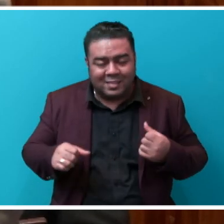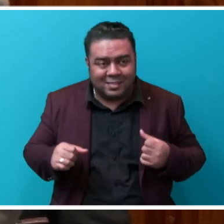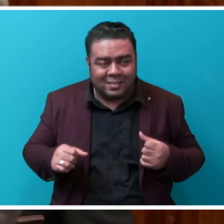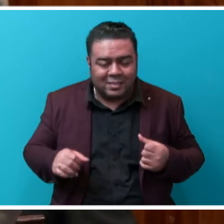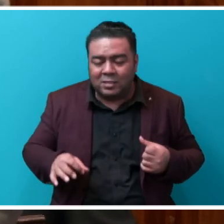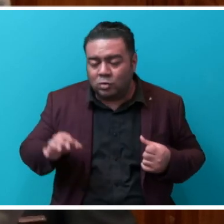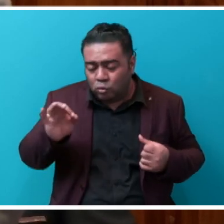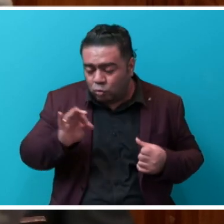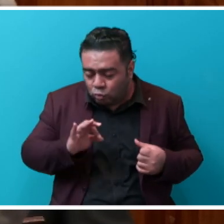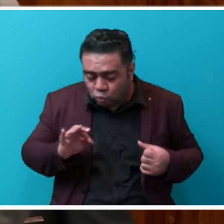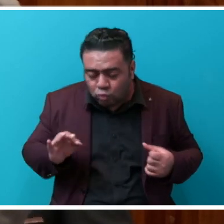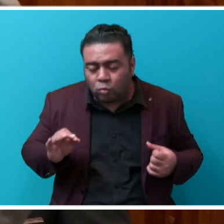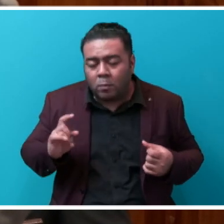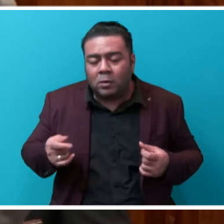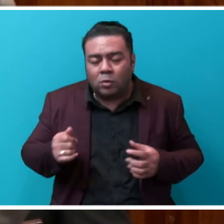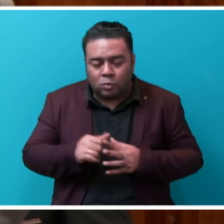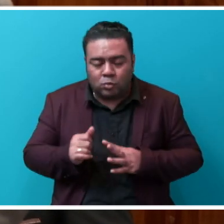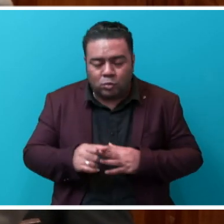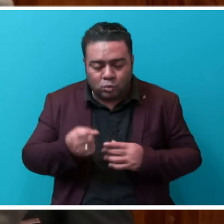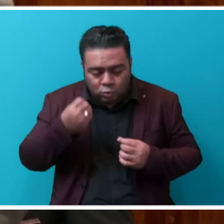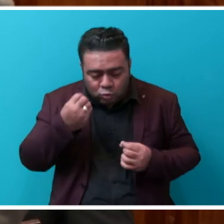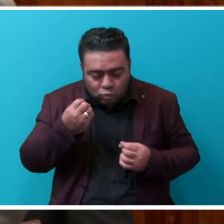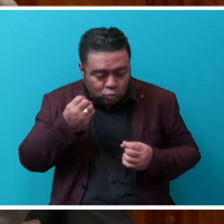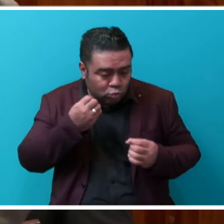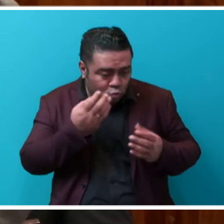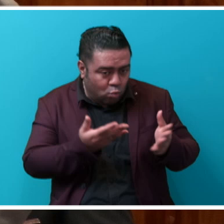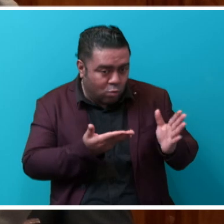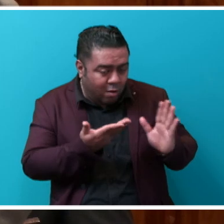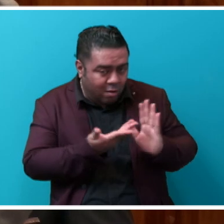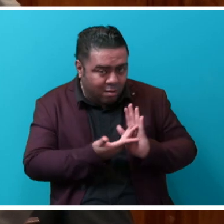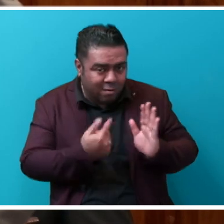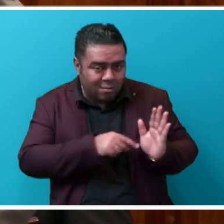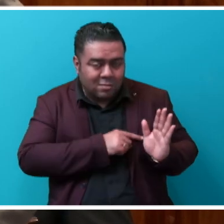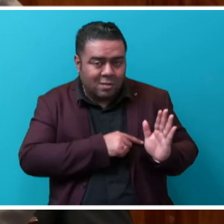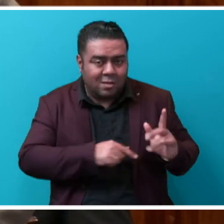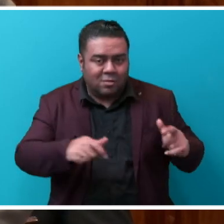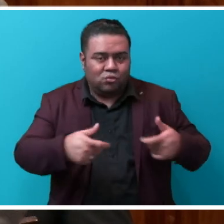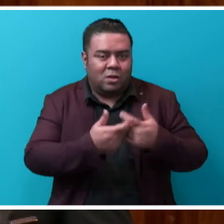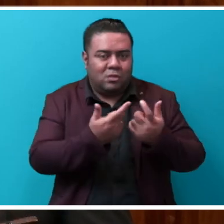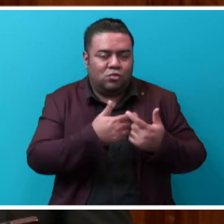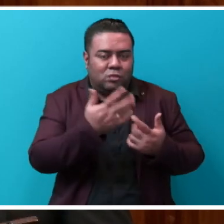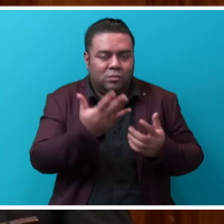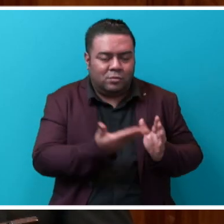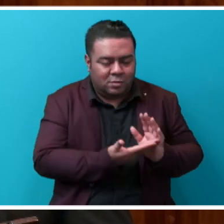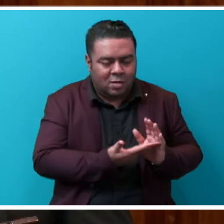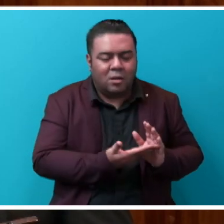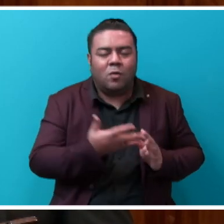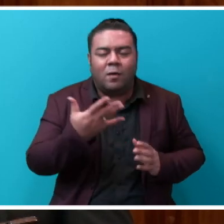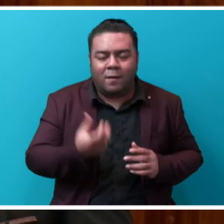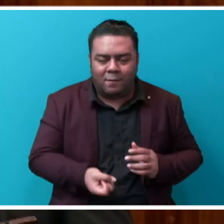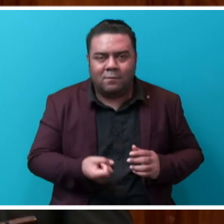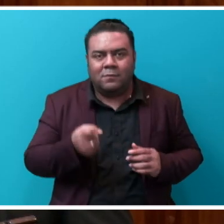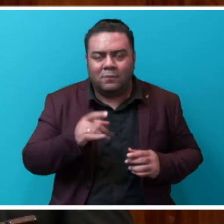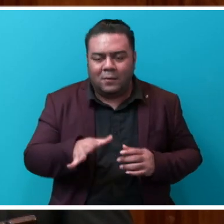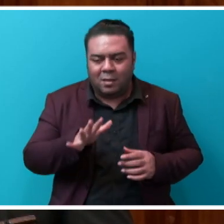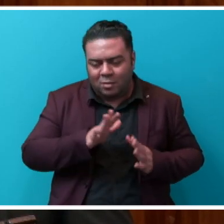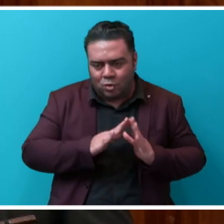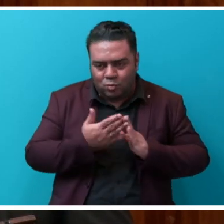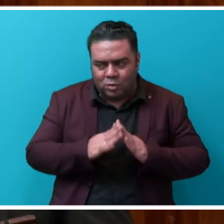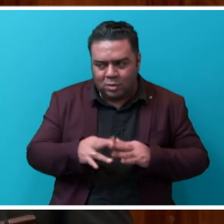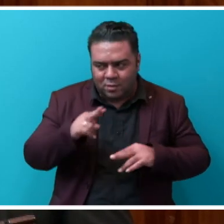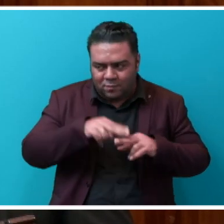undeniable, it also has shone a light on the challenges faced by our diaspora. One major issue